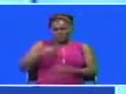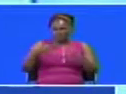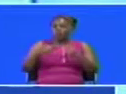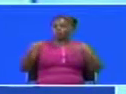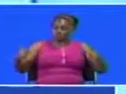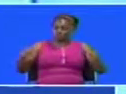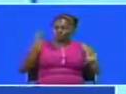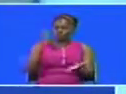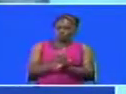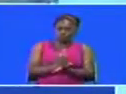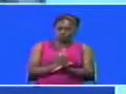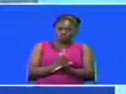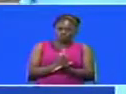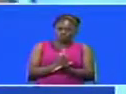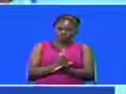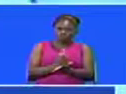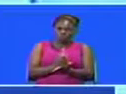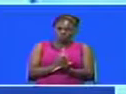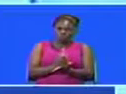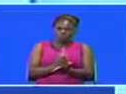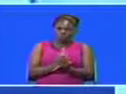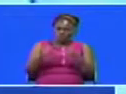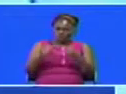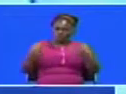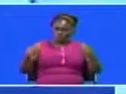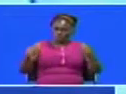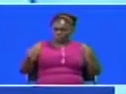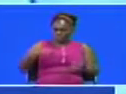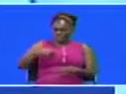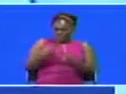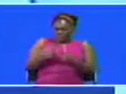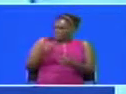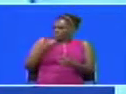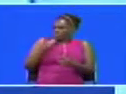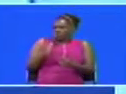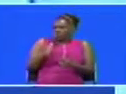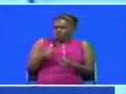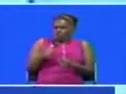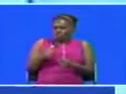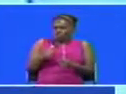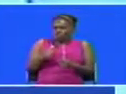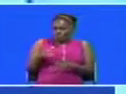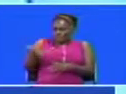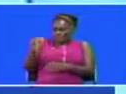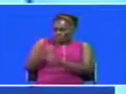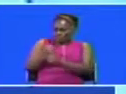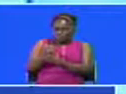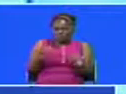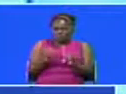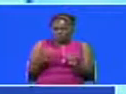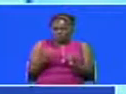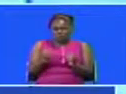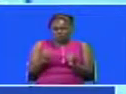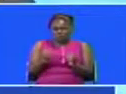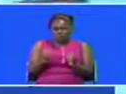opposition. Okay. So the term opposition applies to us. But we are not aligned to anything that they are doing except for the